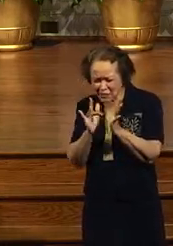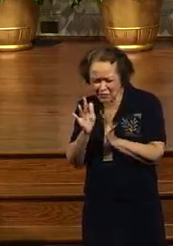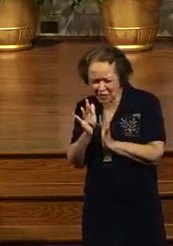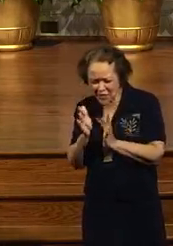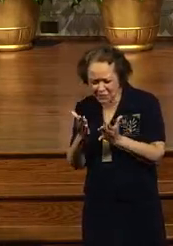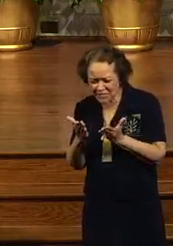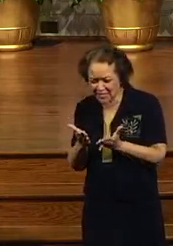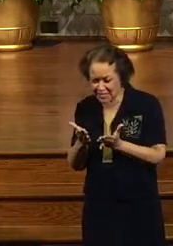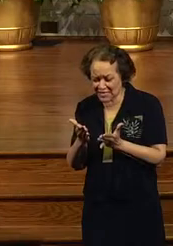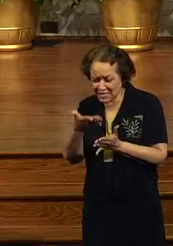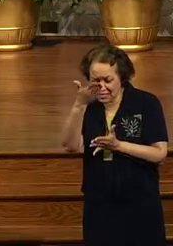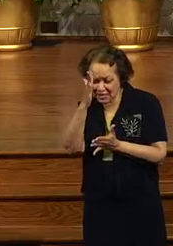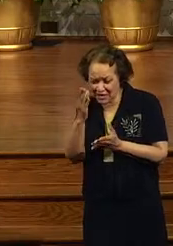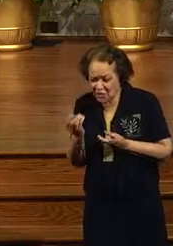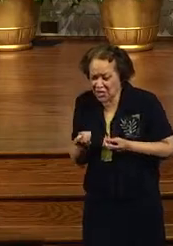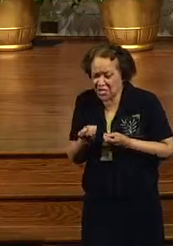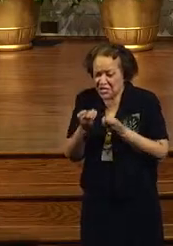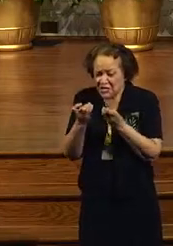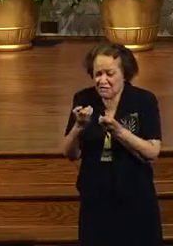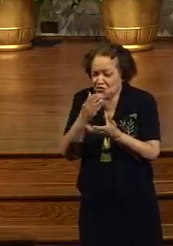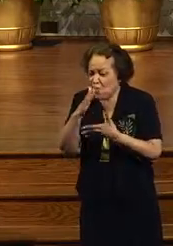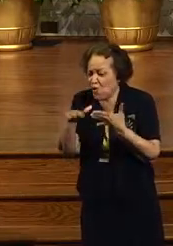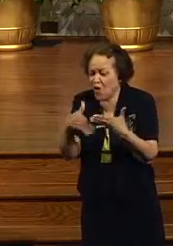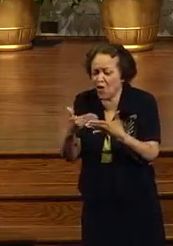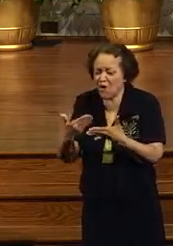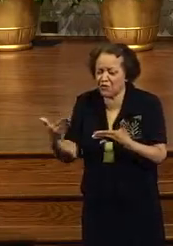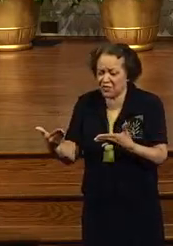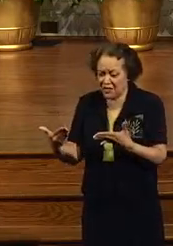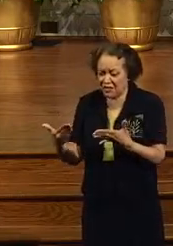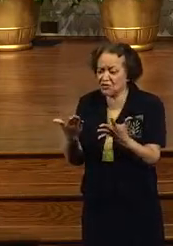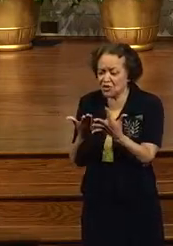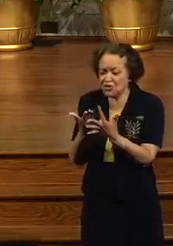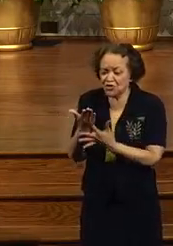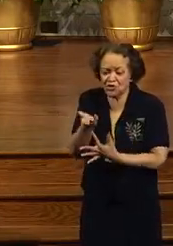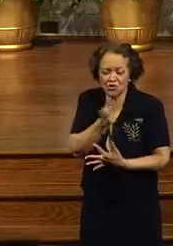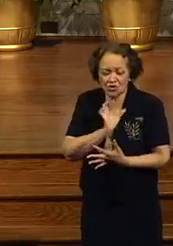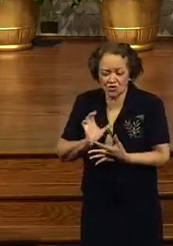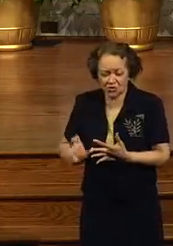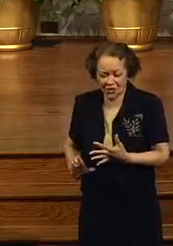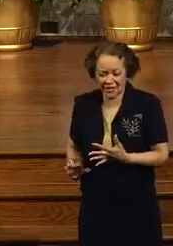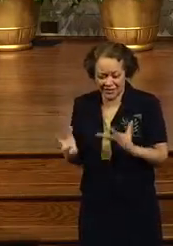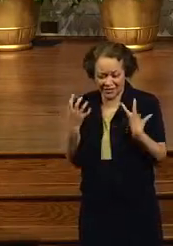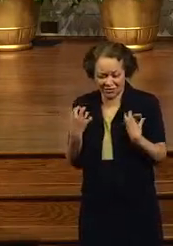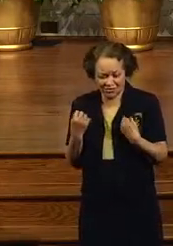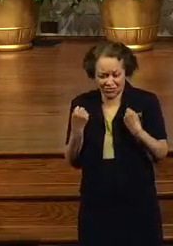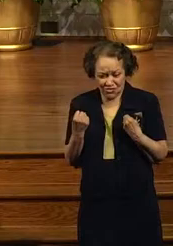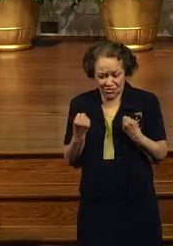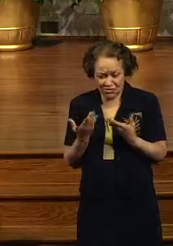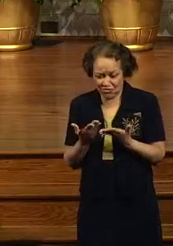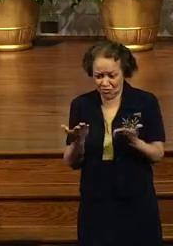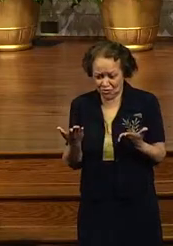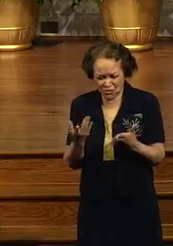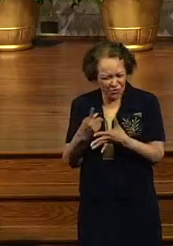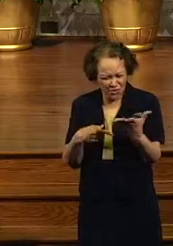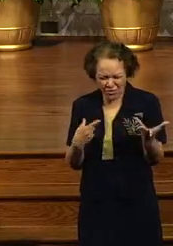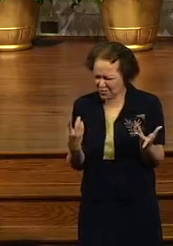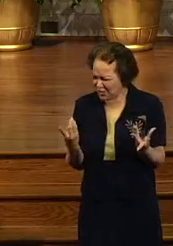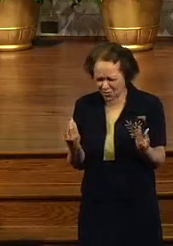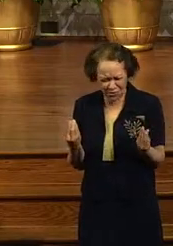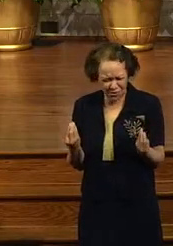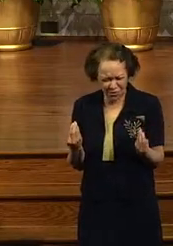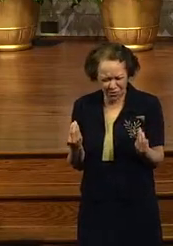do all things through Christ that strengthens me. So what do we do with this